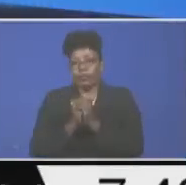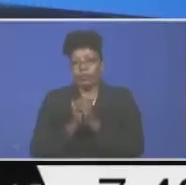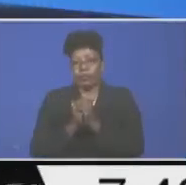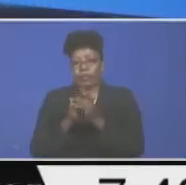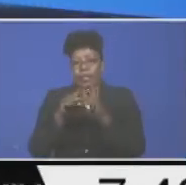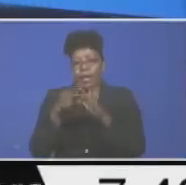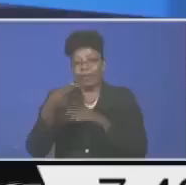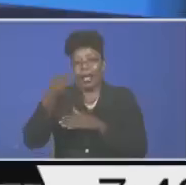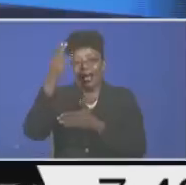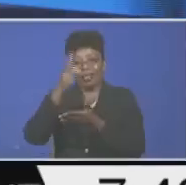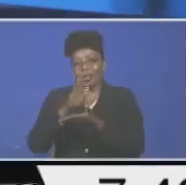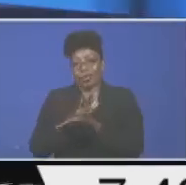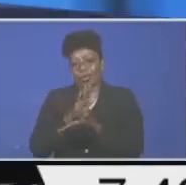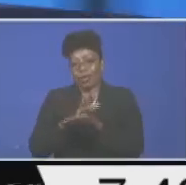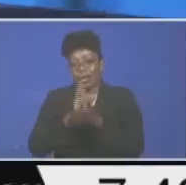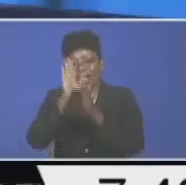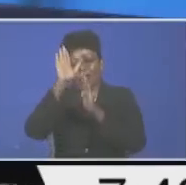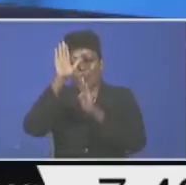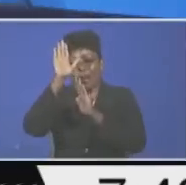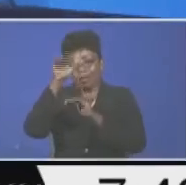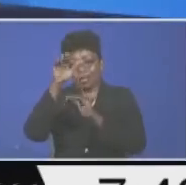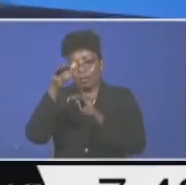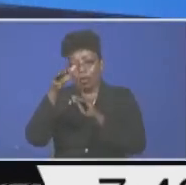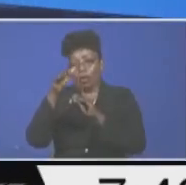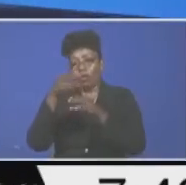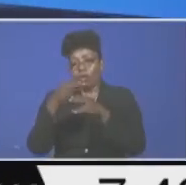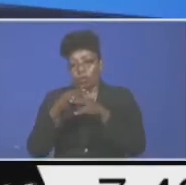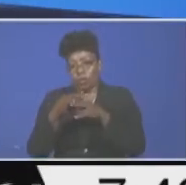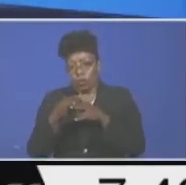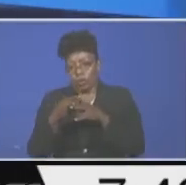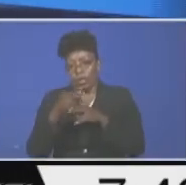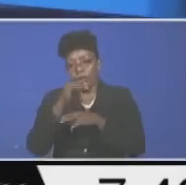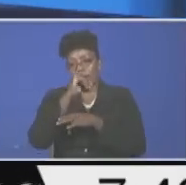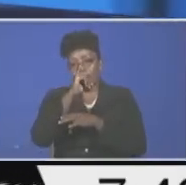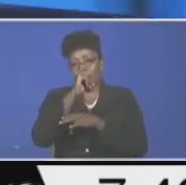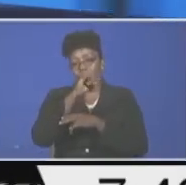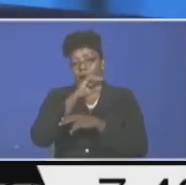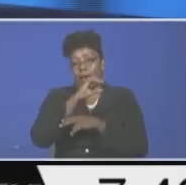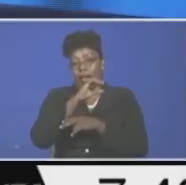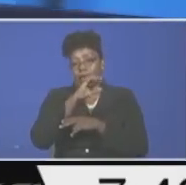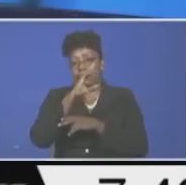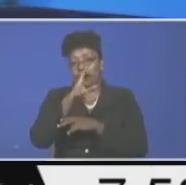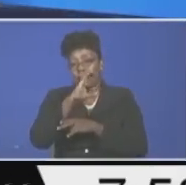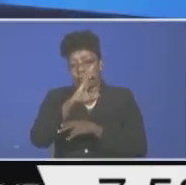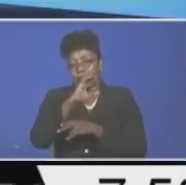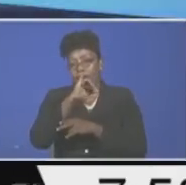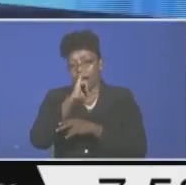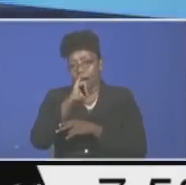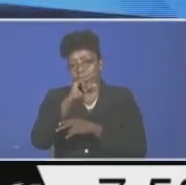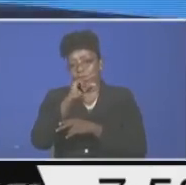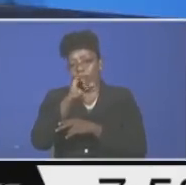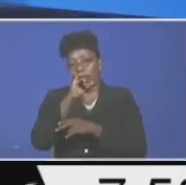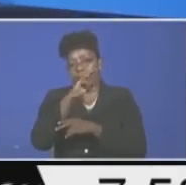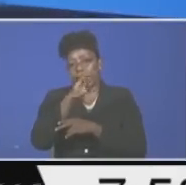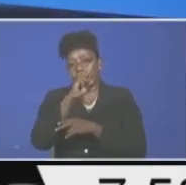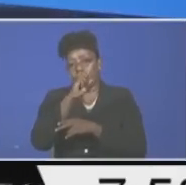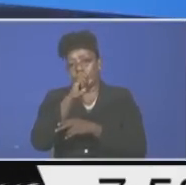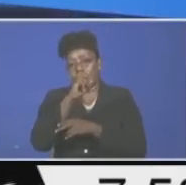start of the high school basketball season is still a ways off, but C.I. Gibson coach Kevin K.J. Johnson already putting in the